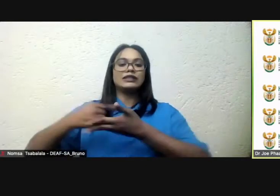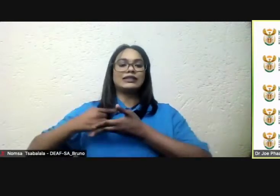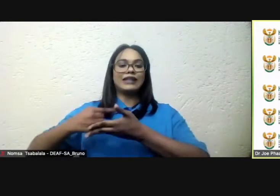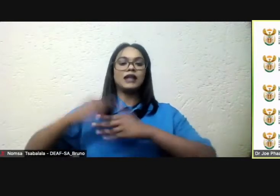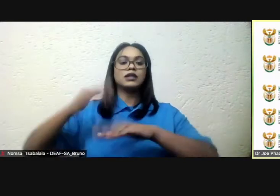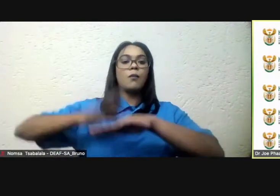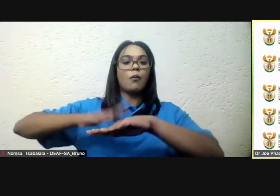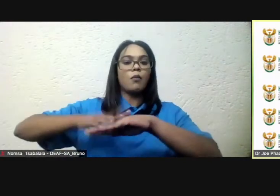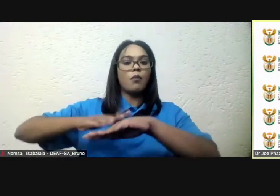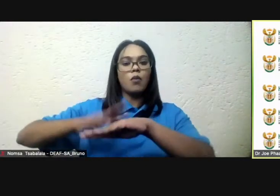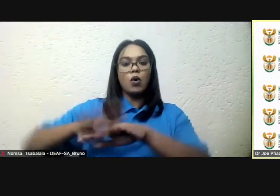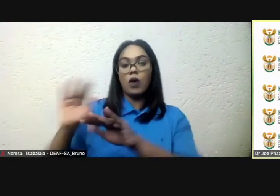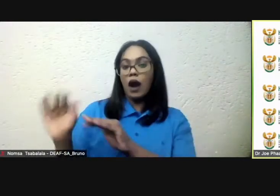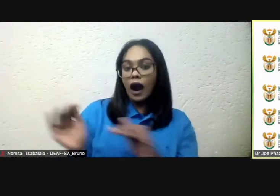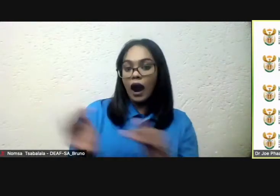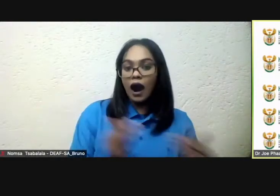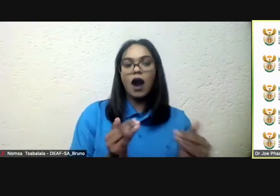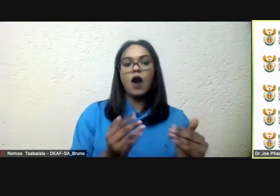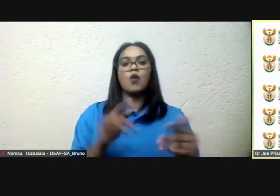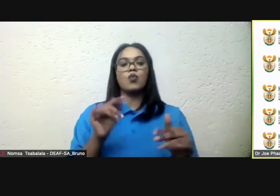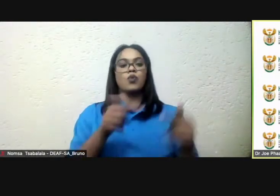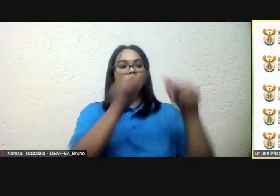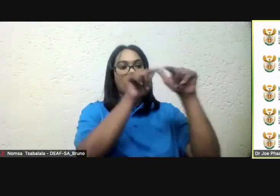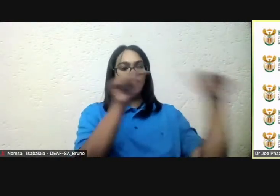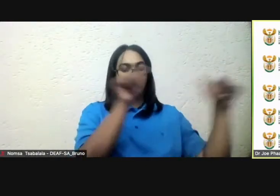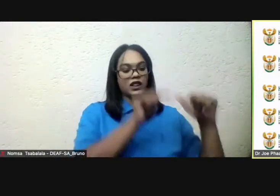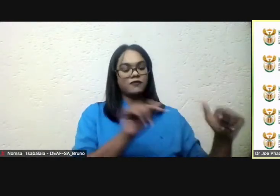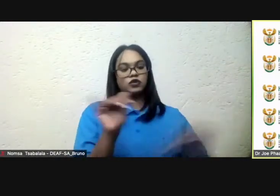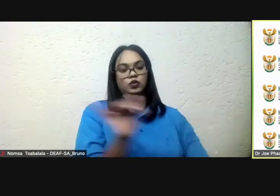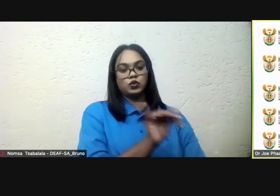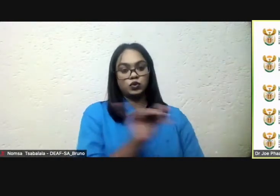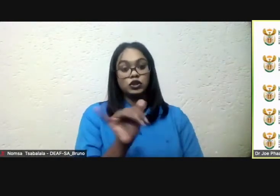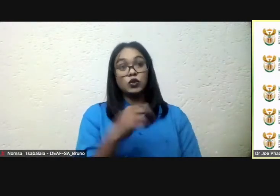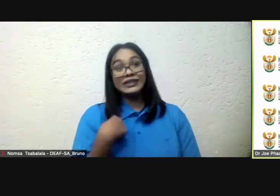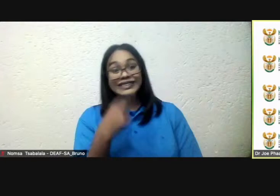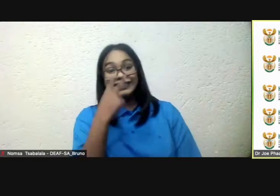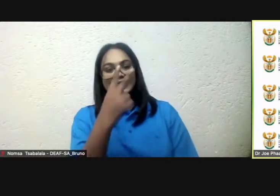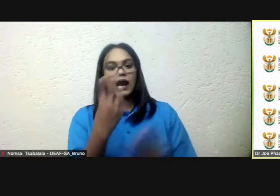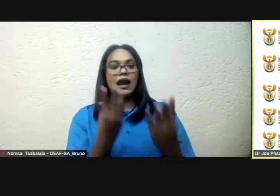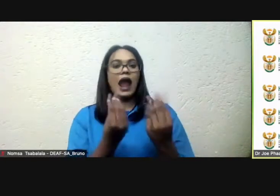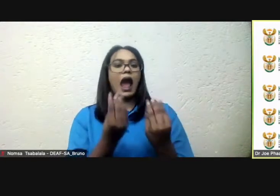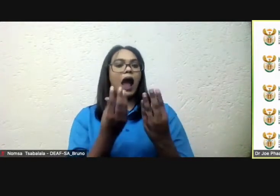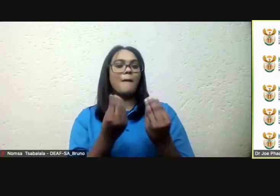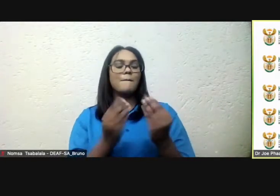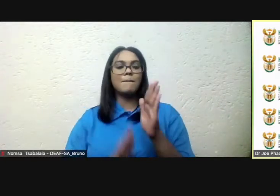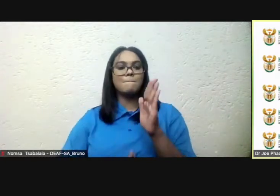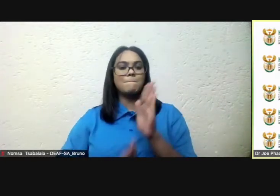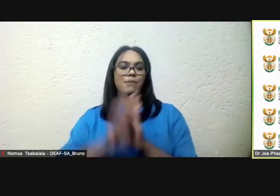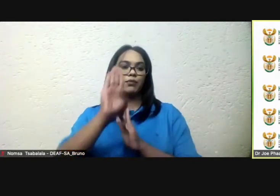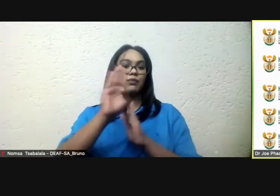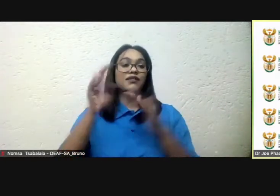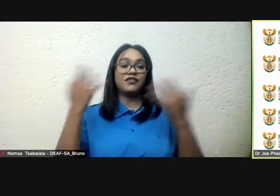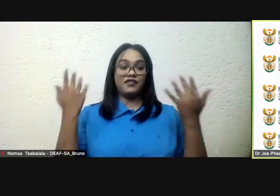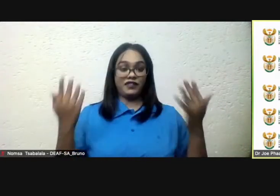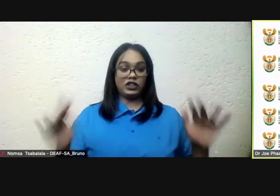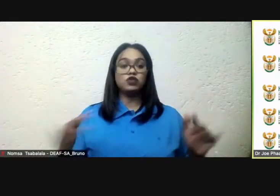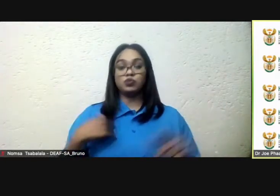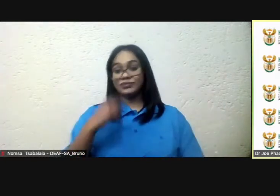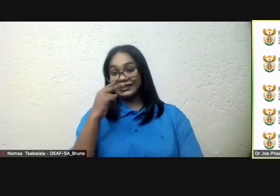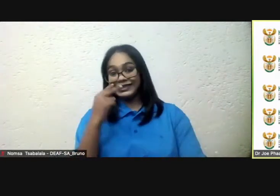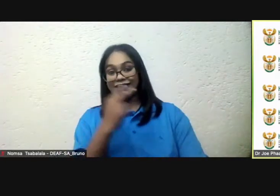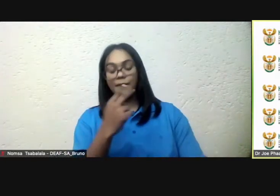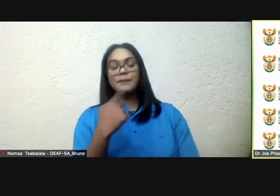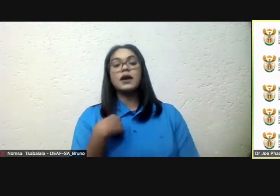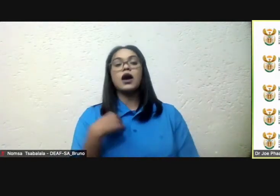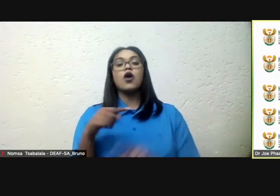amongst other things, we have seen already the rapid rise, but we also would look at what pressure are our